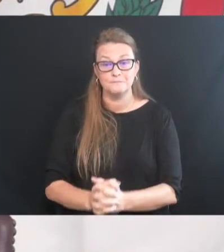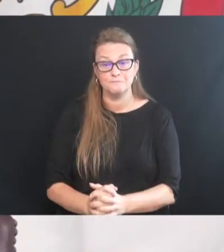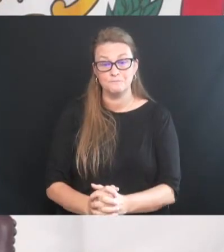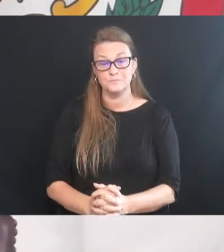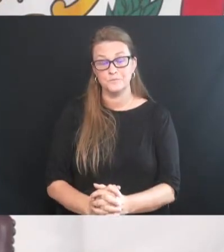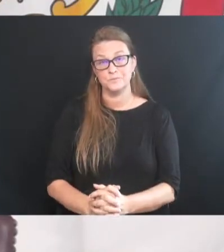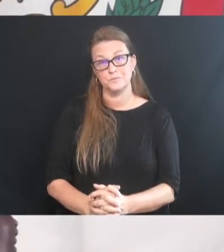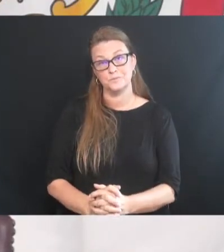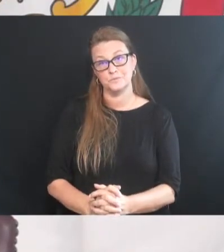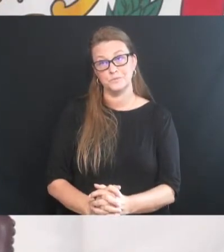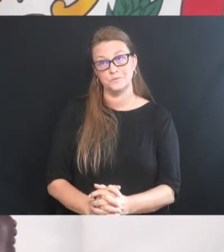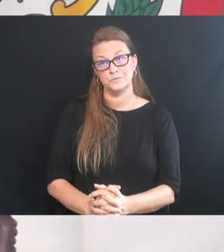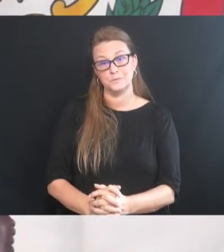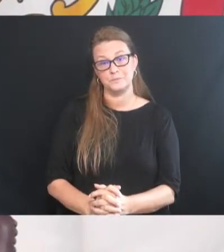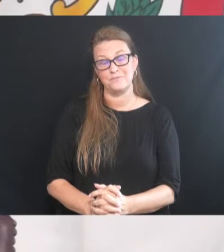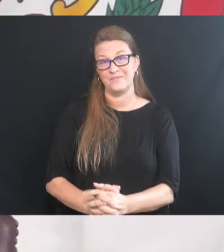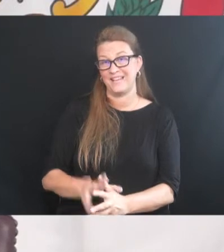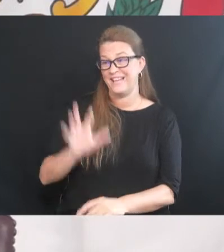Along the way, the